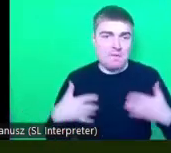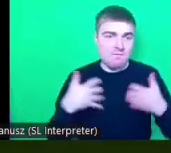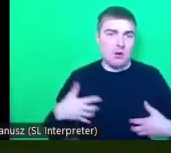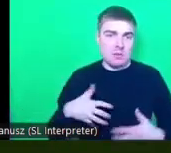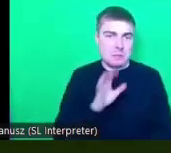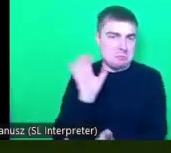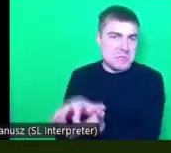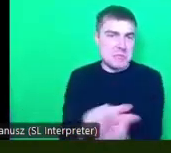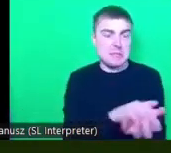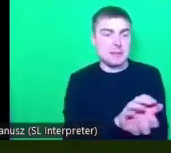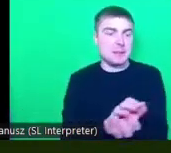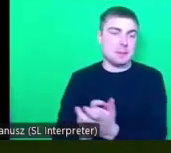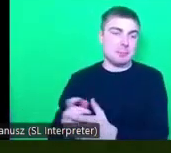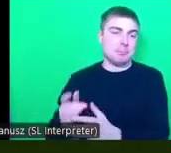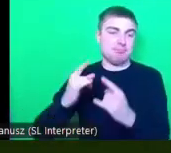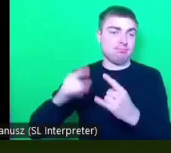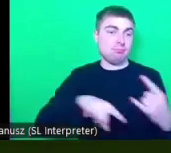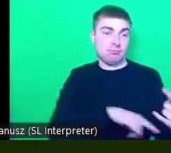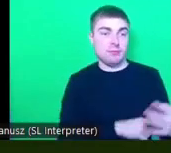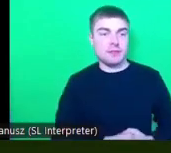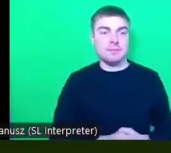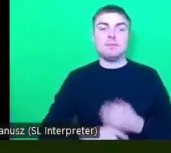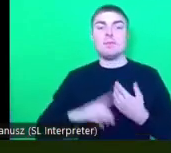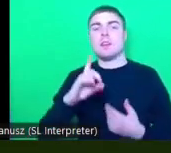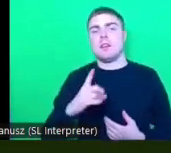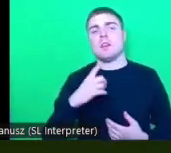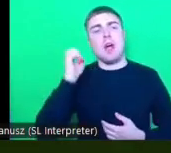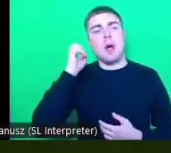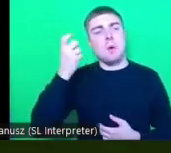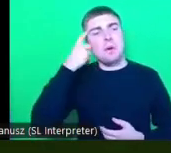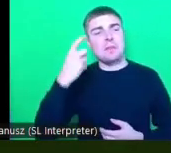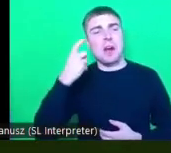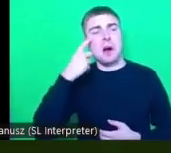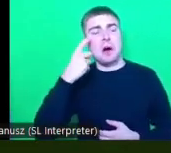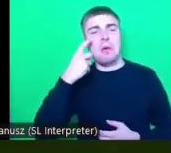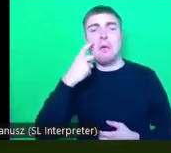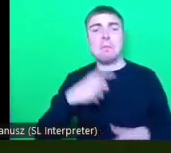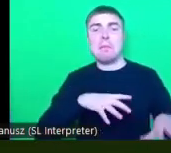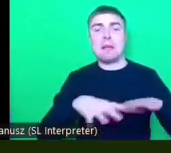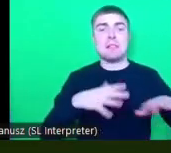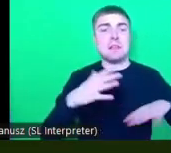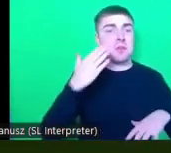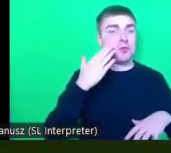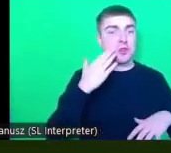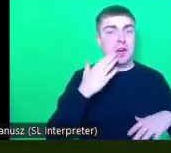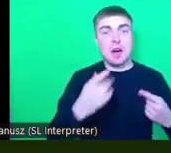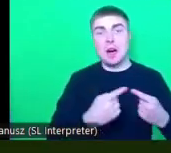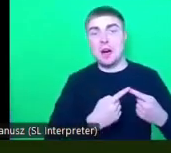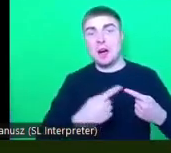food sources? And we did that using all the GPS data that we have collected during the